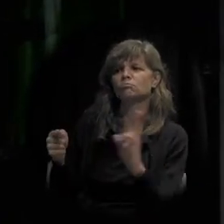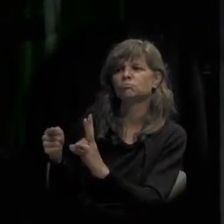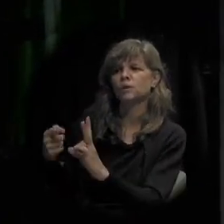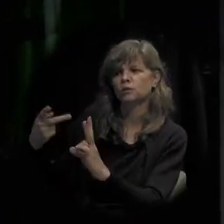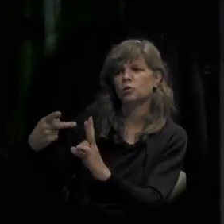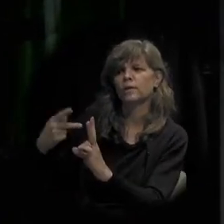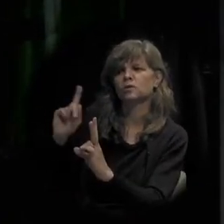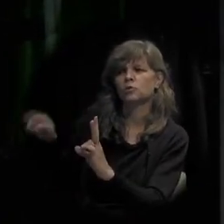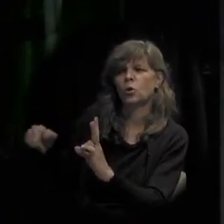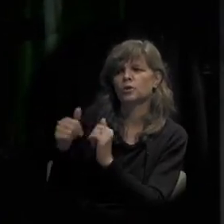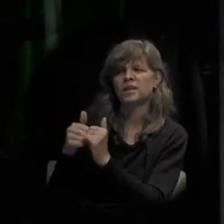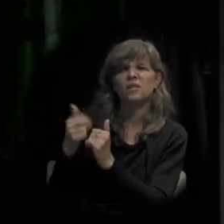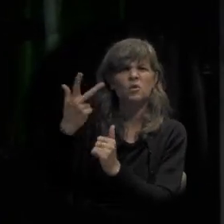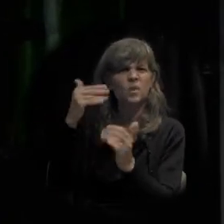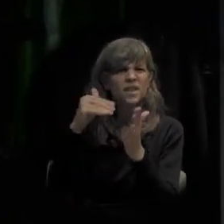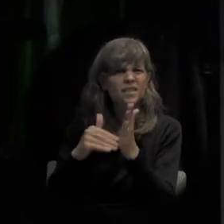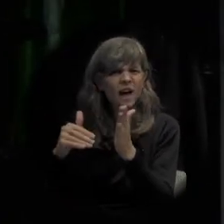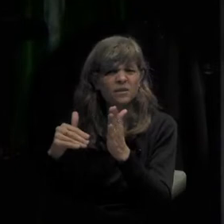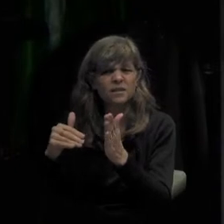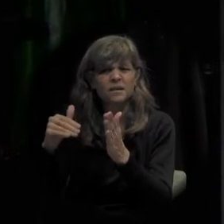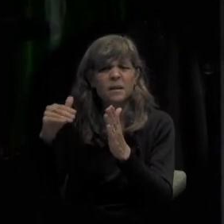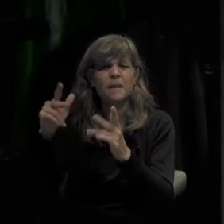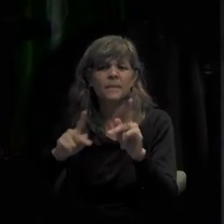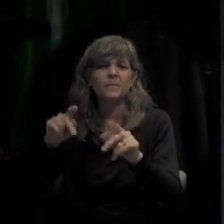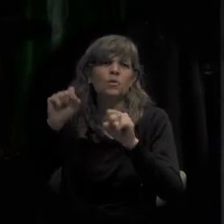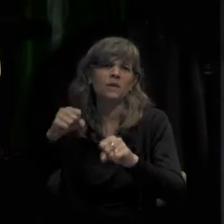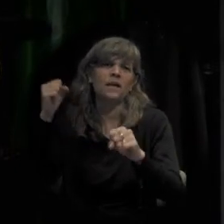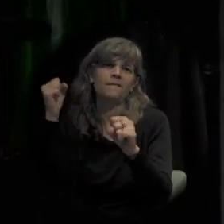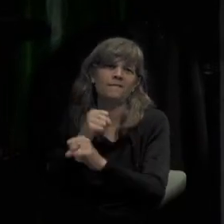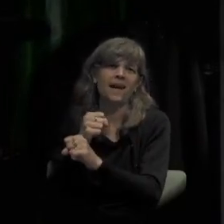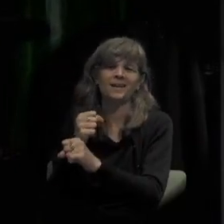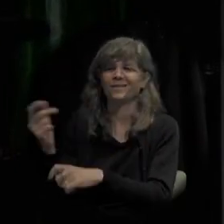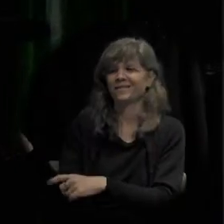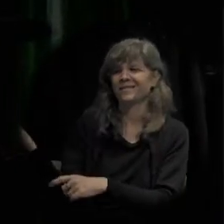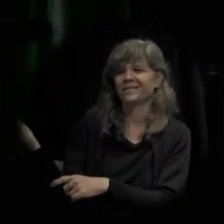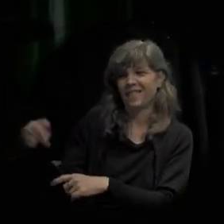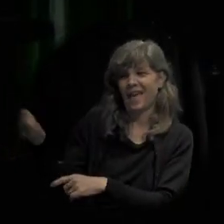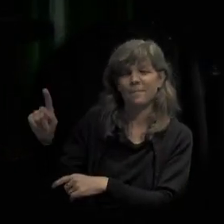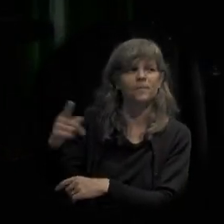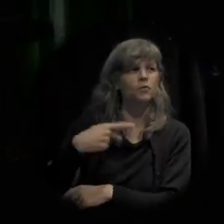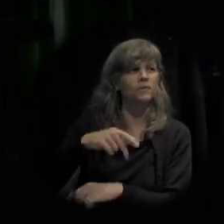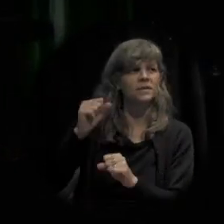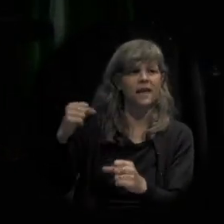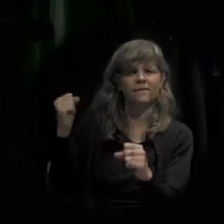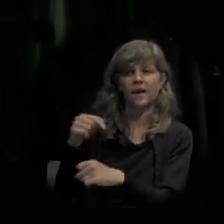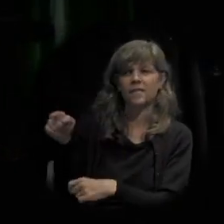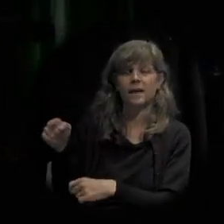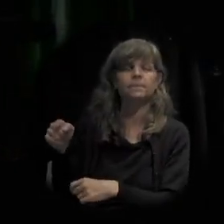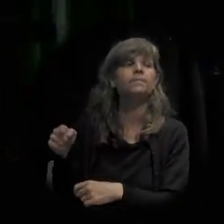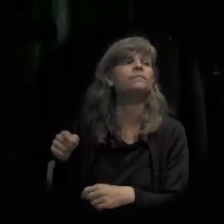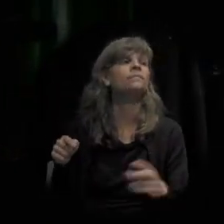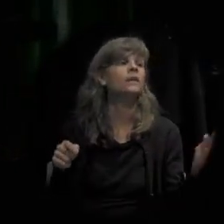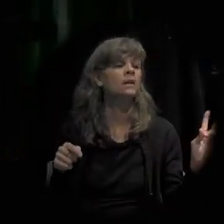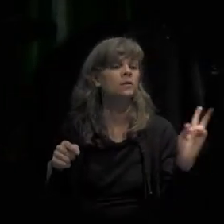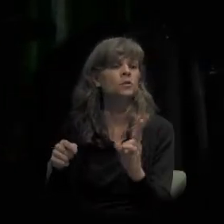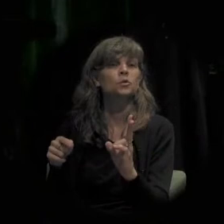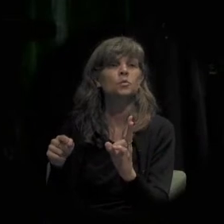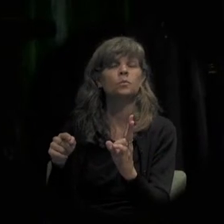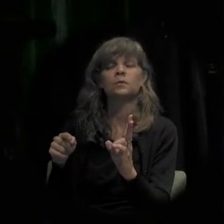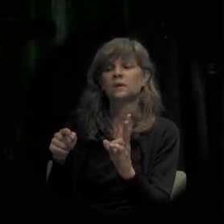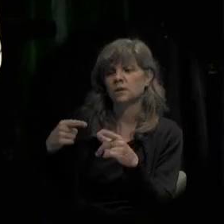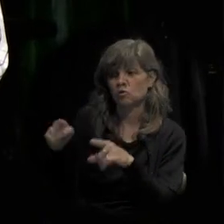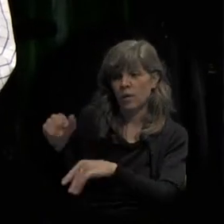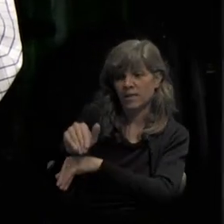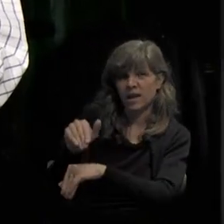deal. We can deal with it, right? So that's the guy he's got. So David and Abishai went with the army by night, went to the army. And there